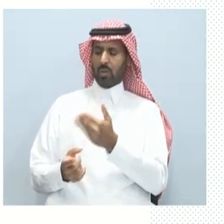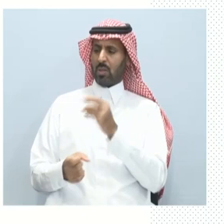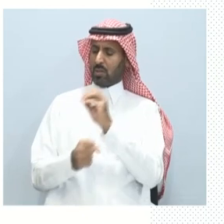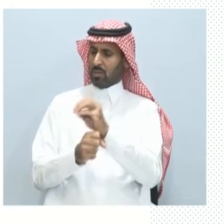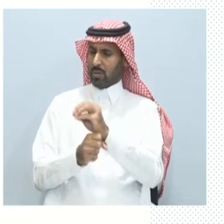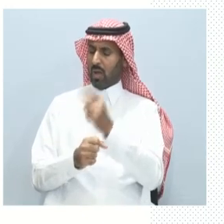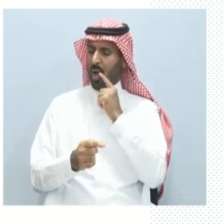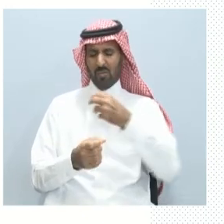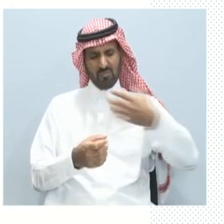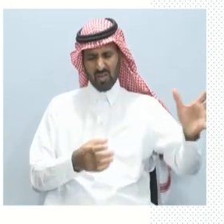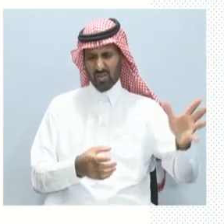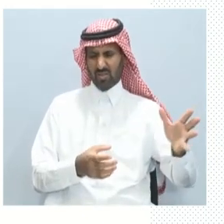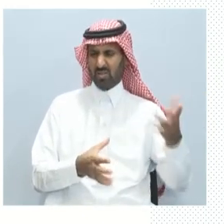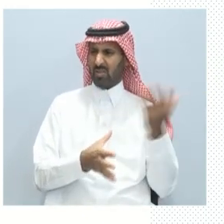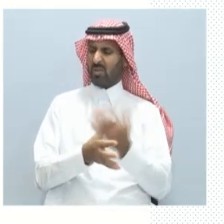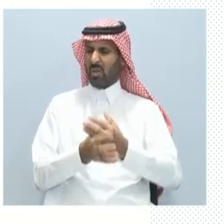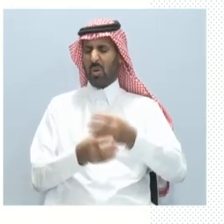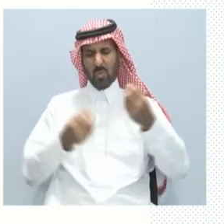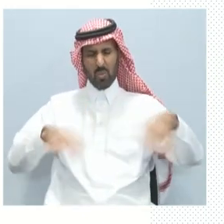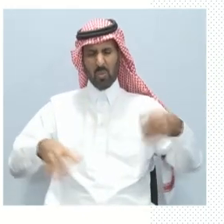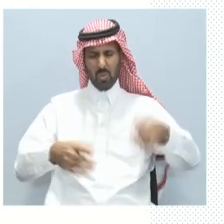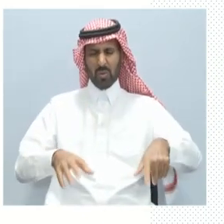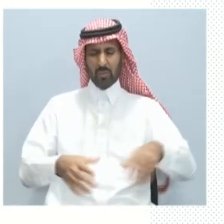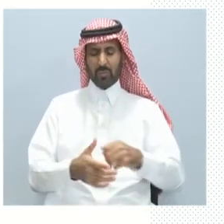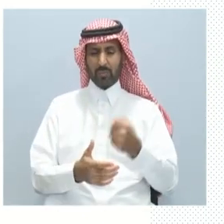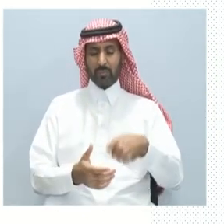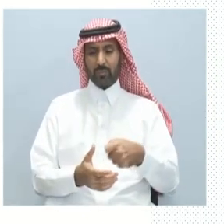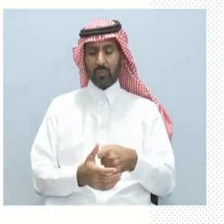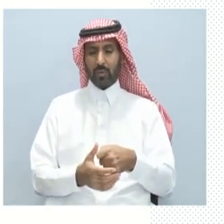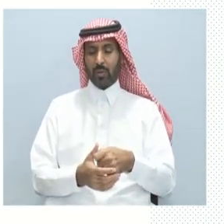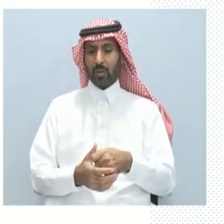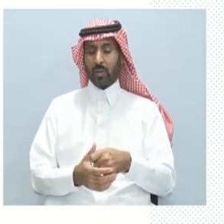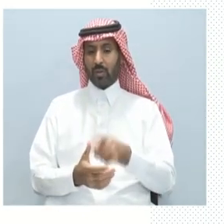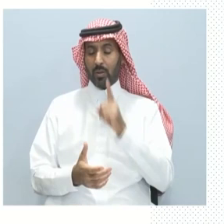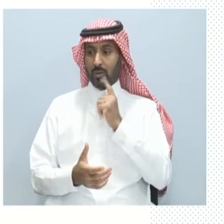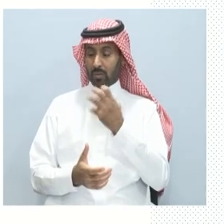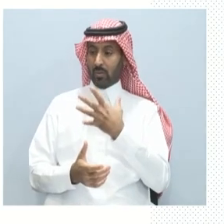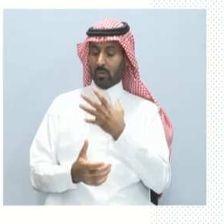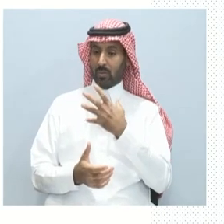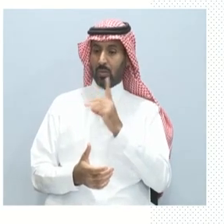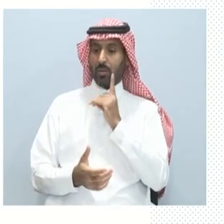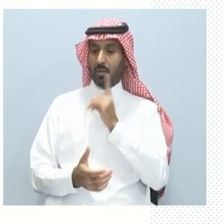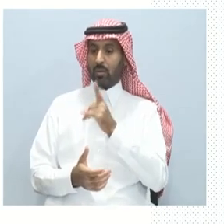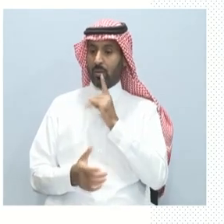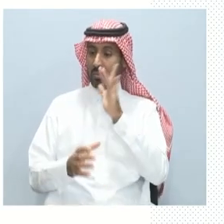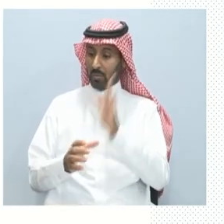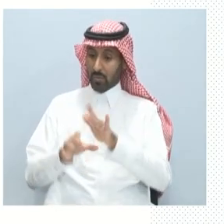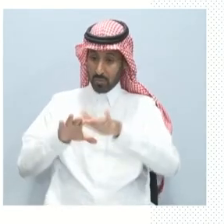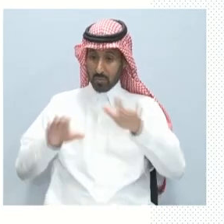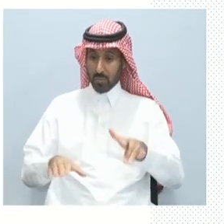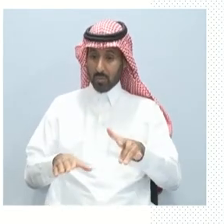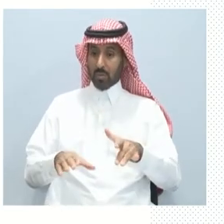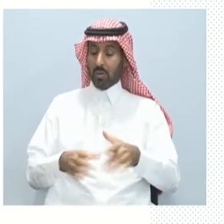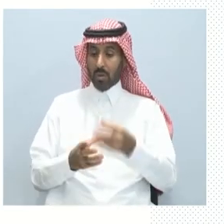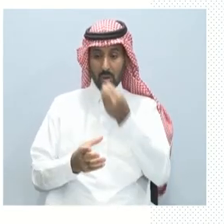she'd gotten rid of it because it was a dust magnet. All he did was chuckle, and then sat down at the table to have